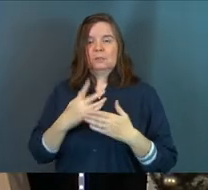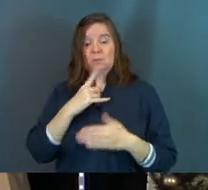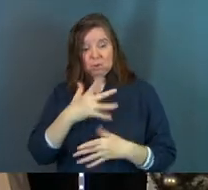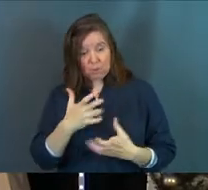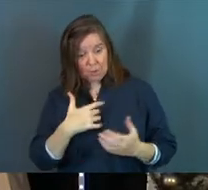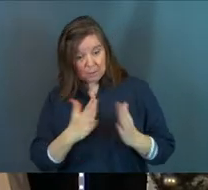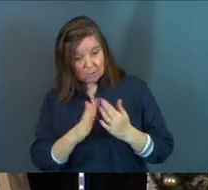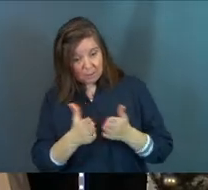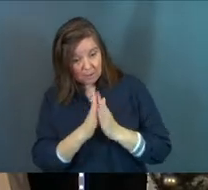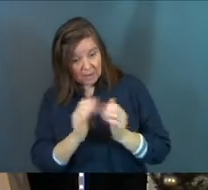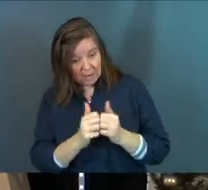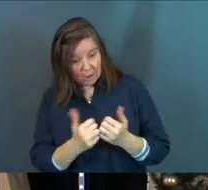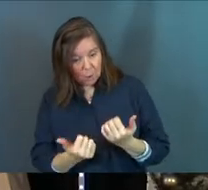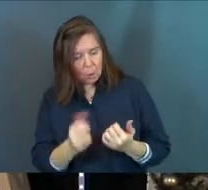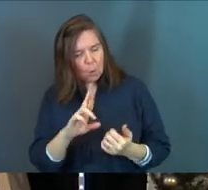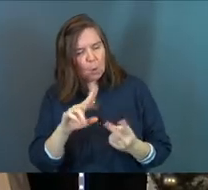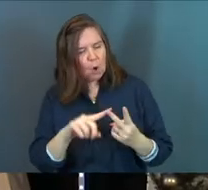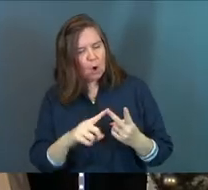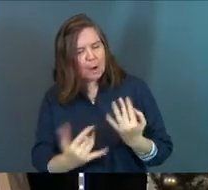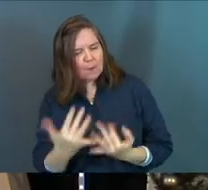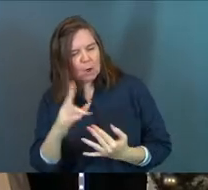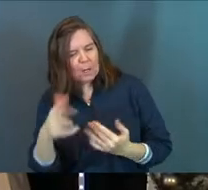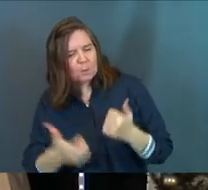said, do you want to pray the prayer or burn in hell?